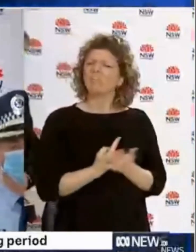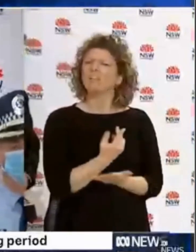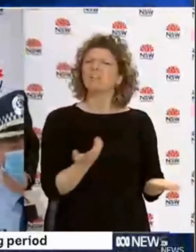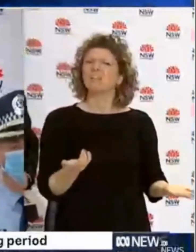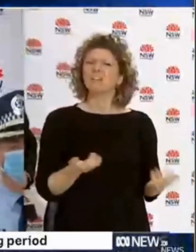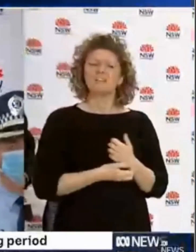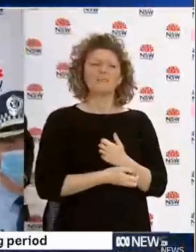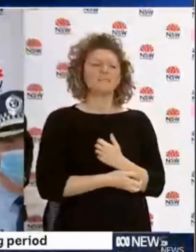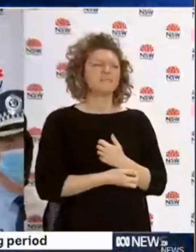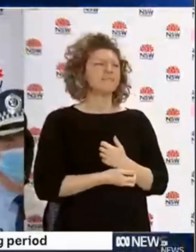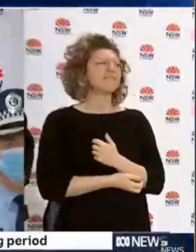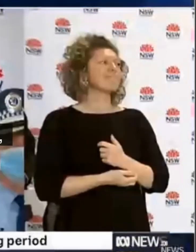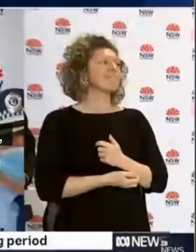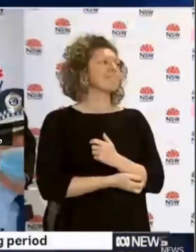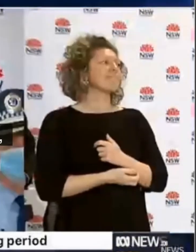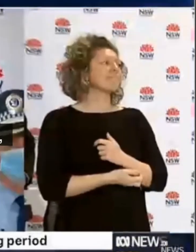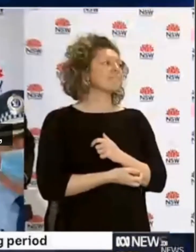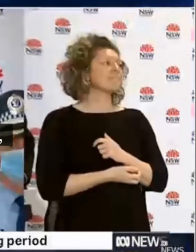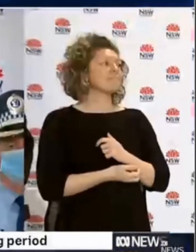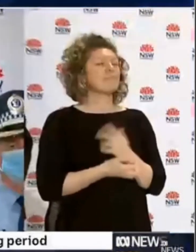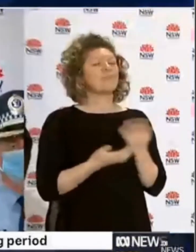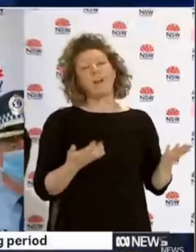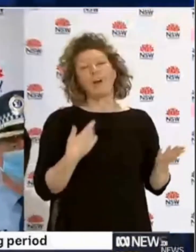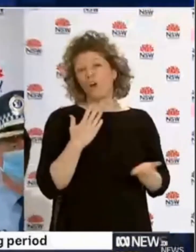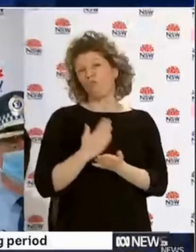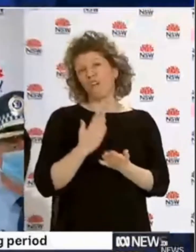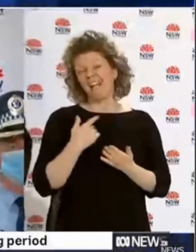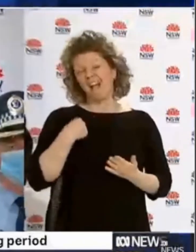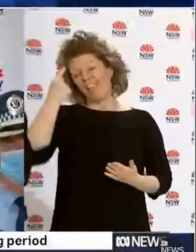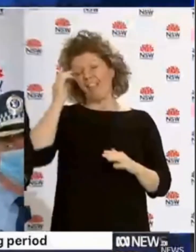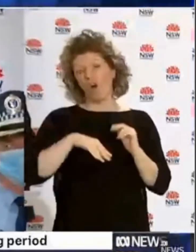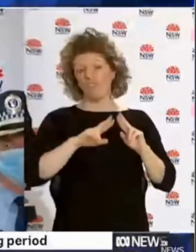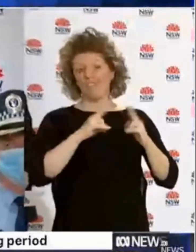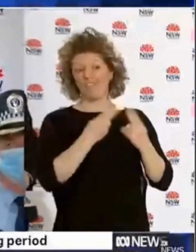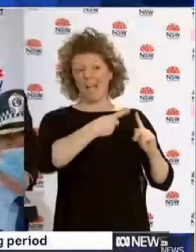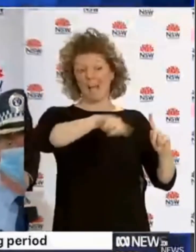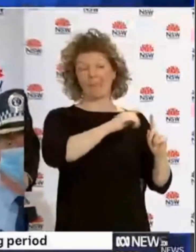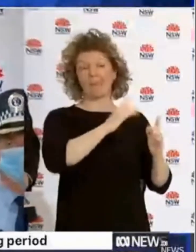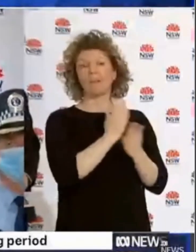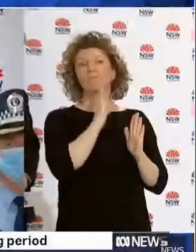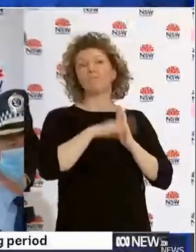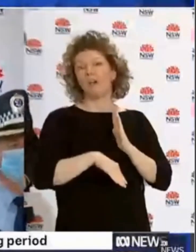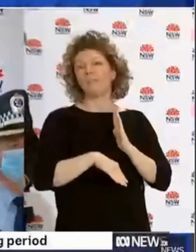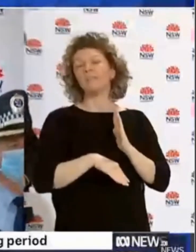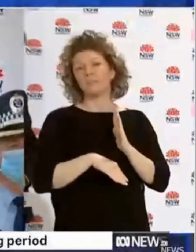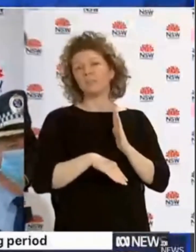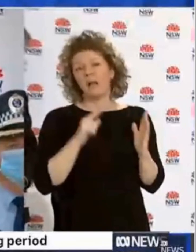Obviously, this is there's a fine line here in terms of people's privacy, but I understand that the family certainly was suffering